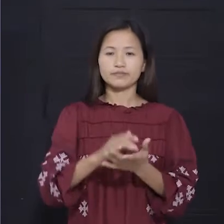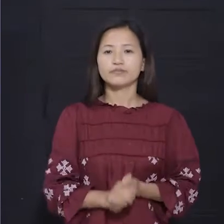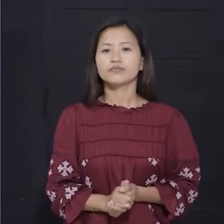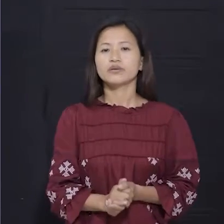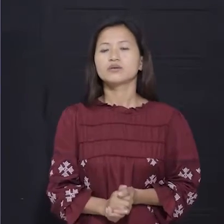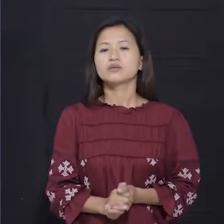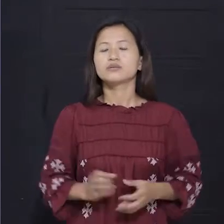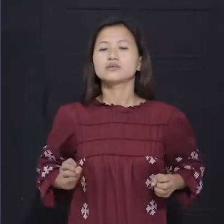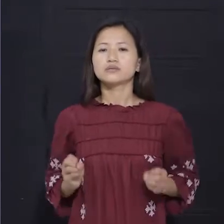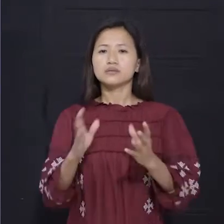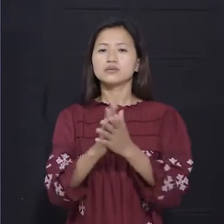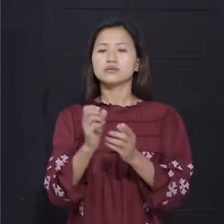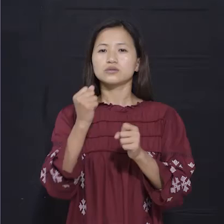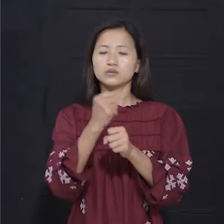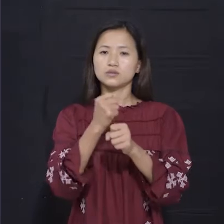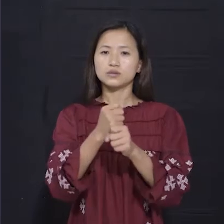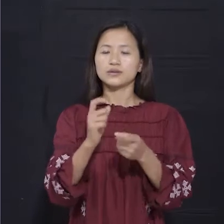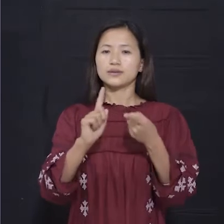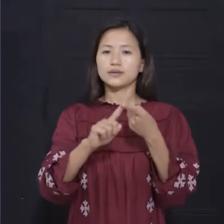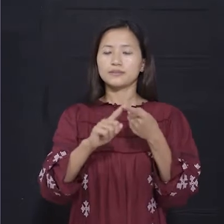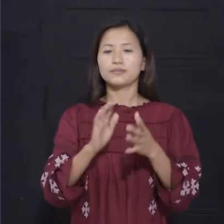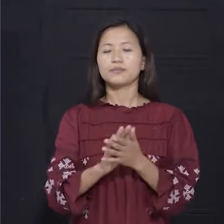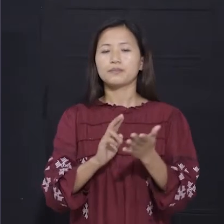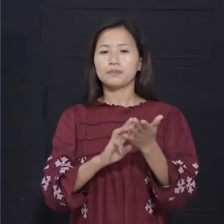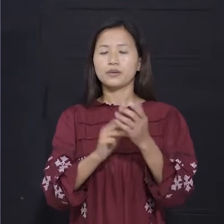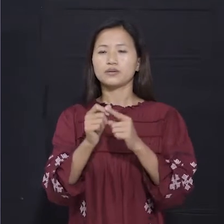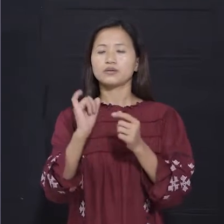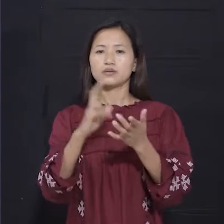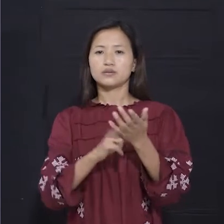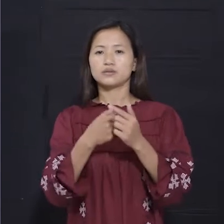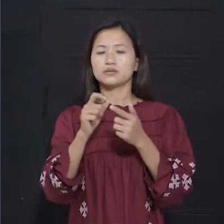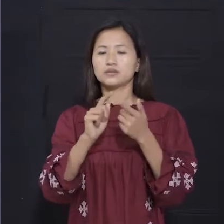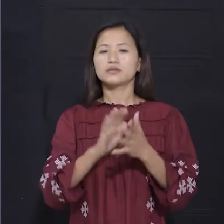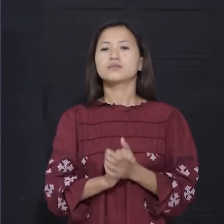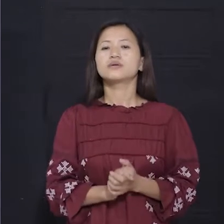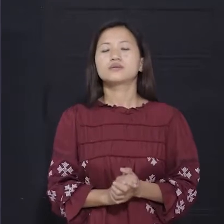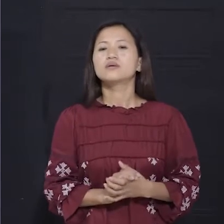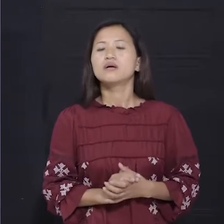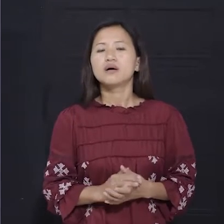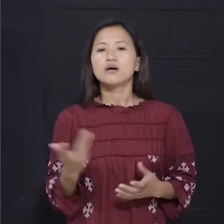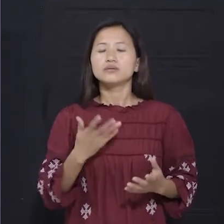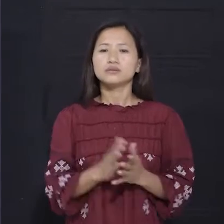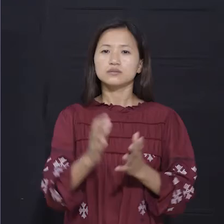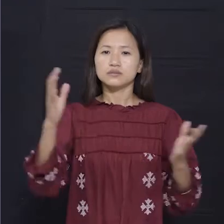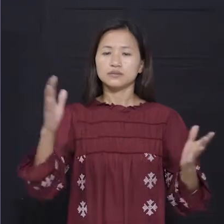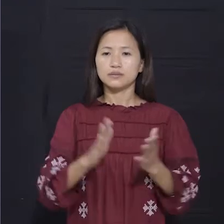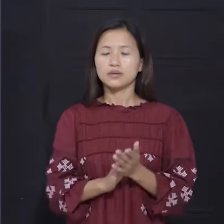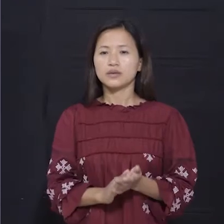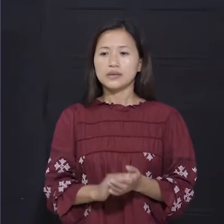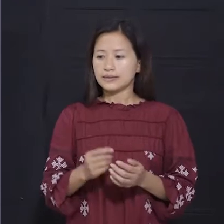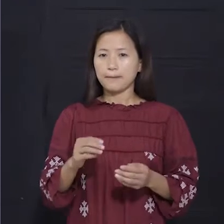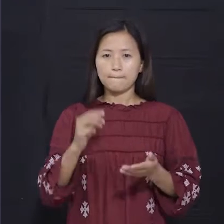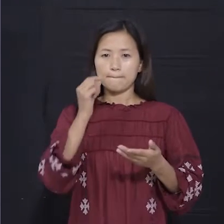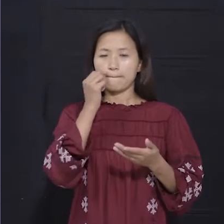Gupta Empire, right? Now another way how he expanded his empire was he married Kumar